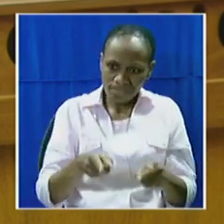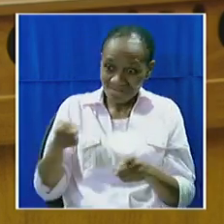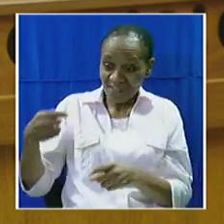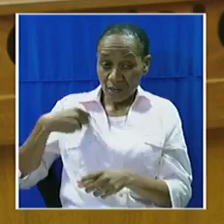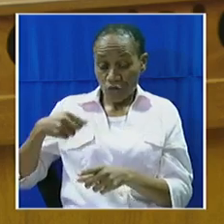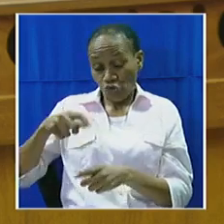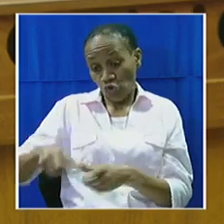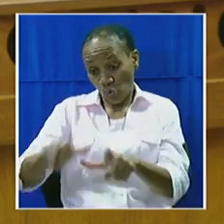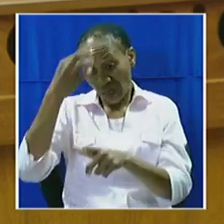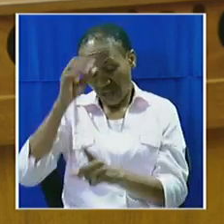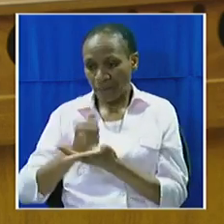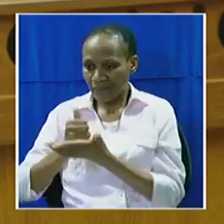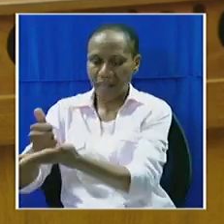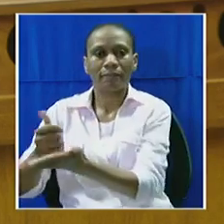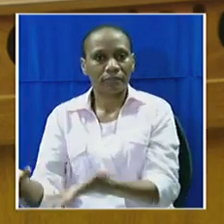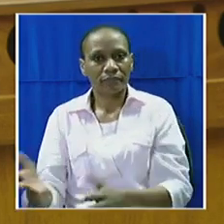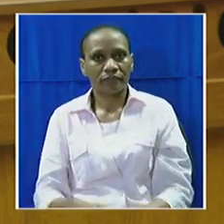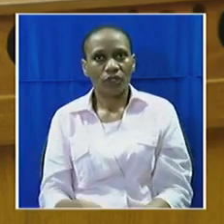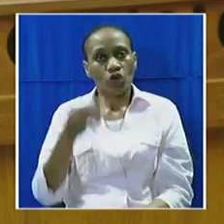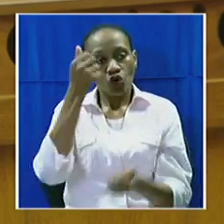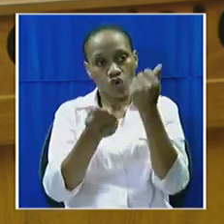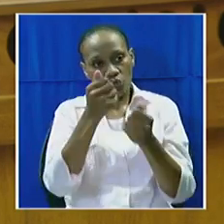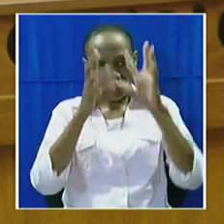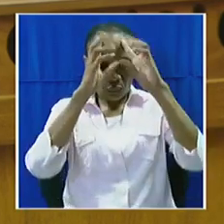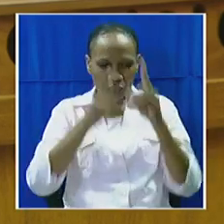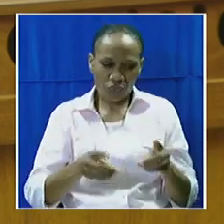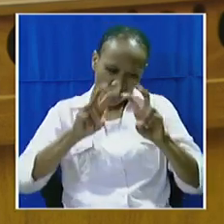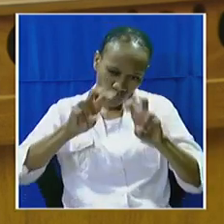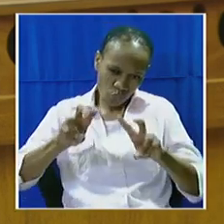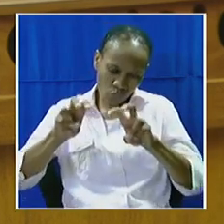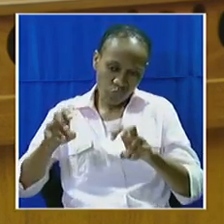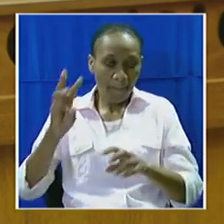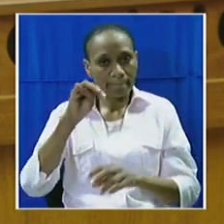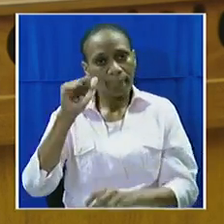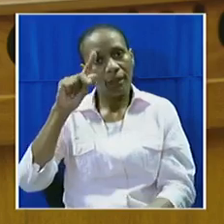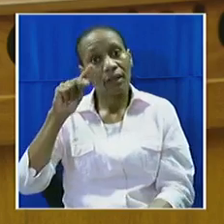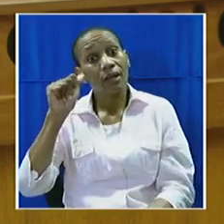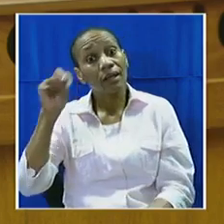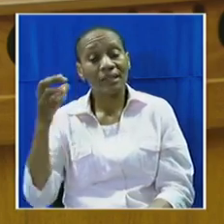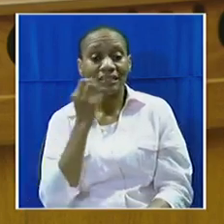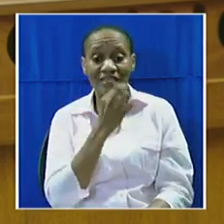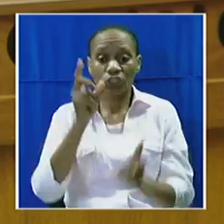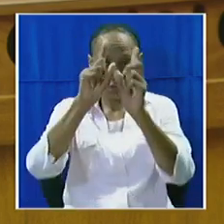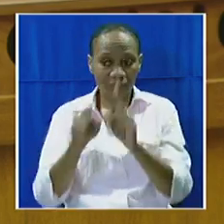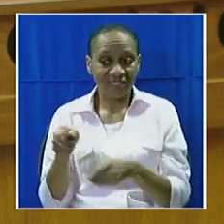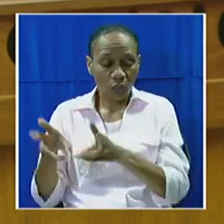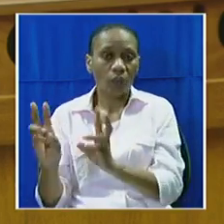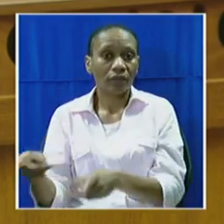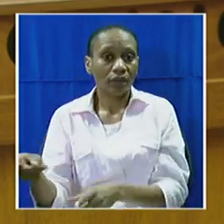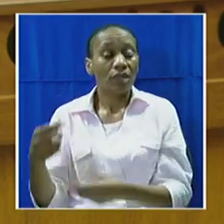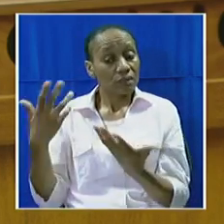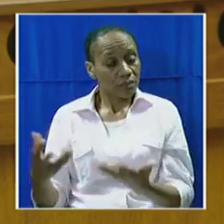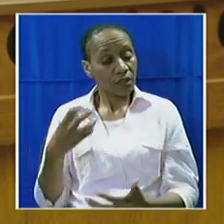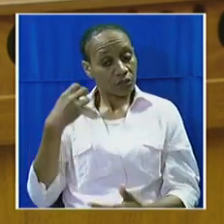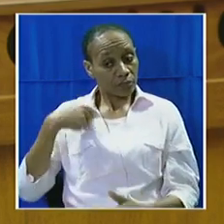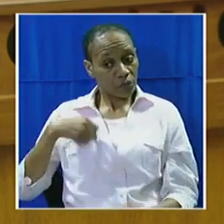provincial government to intervene. The court judged these circumstances in Makana to be exceptional, ordered the municipal council